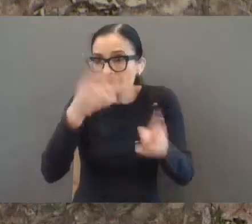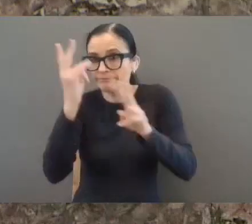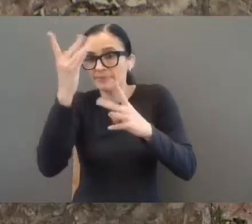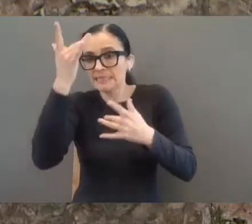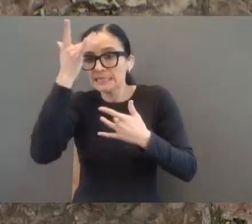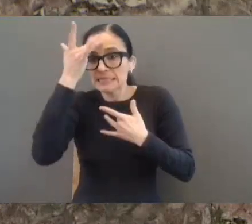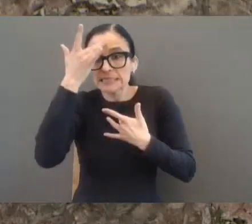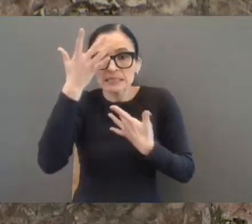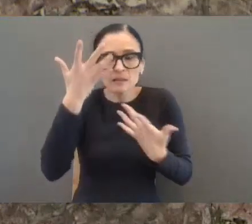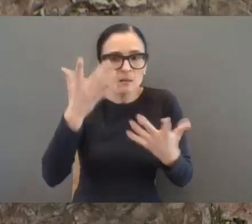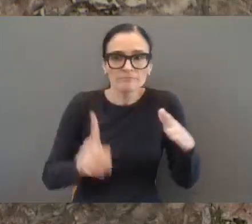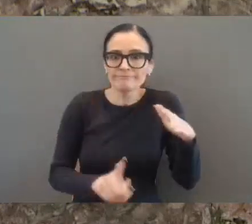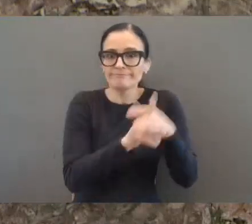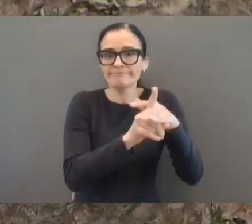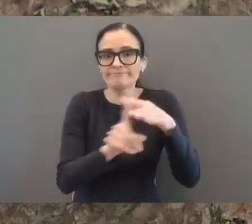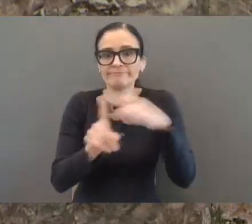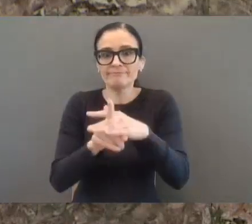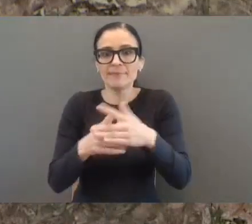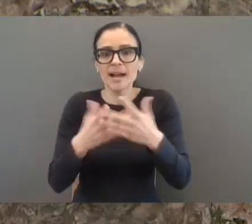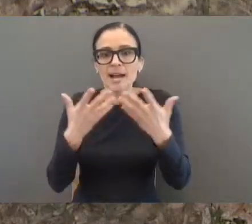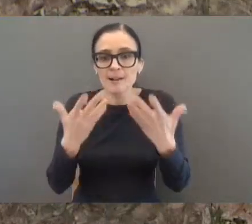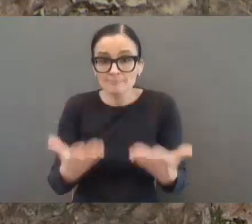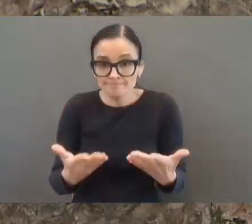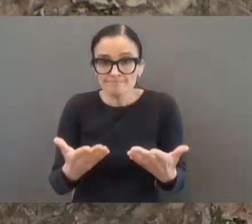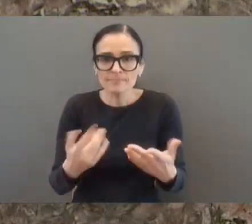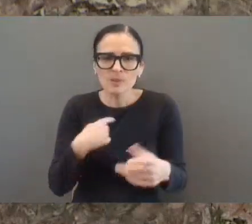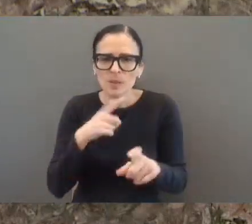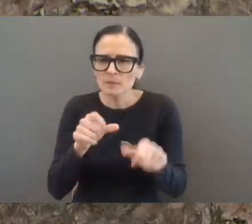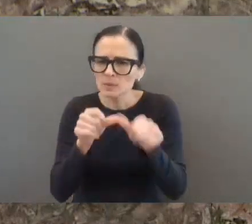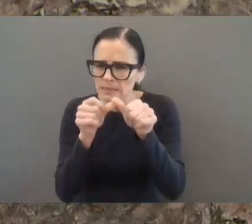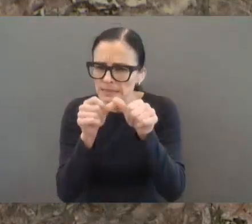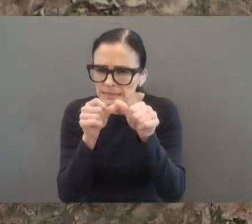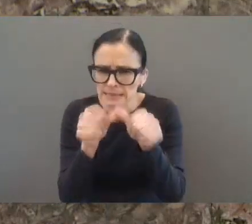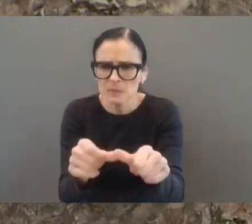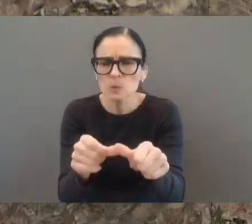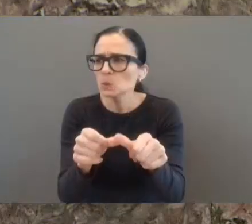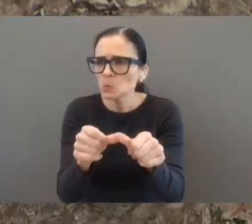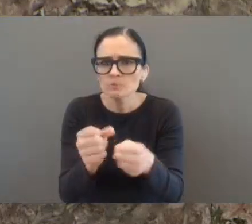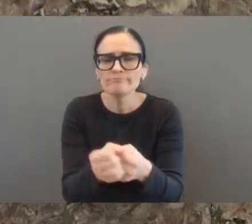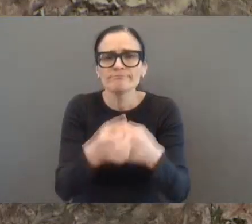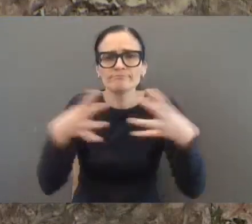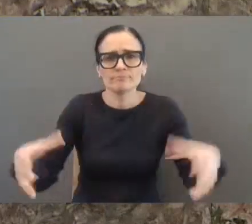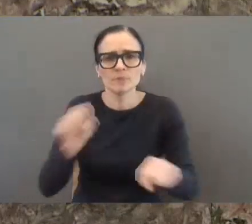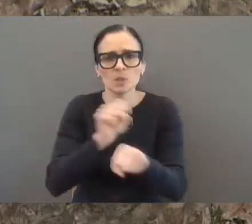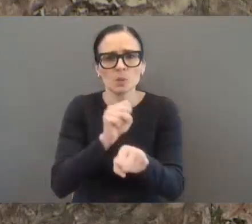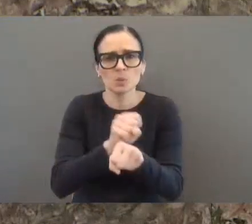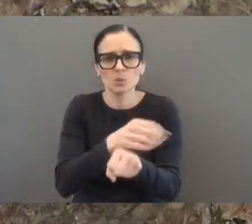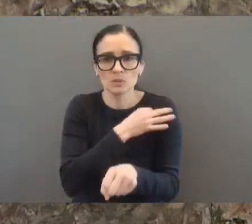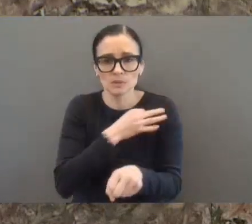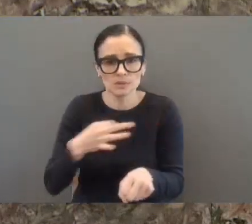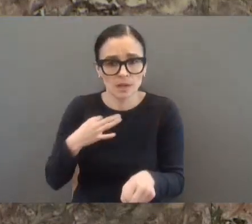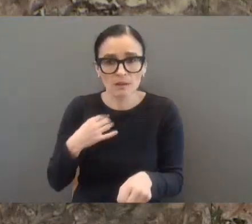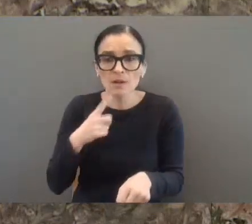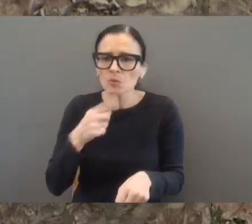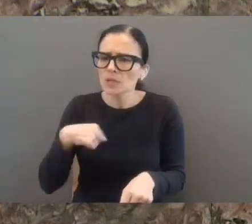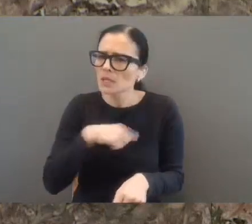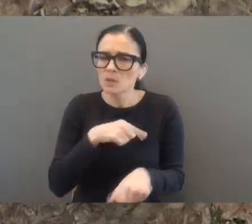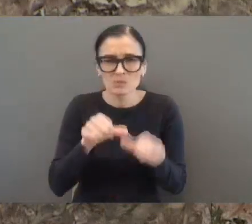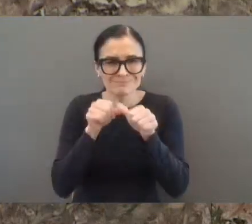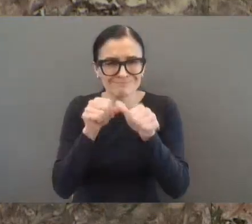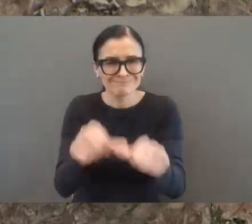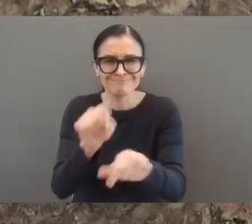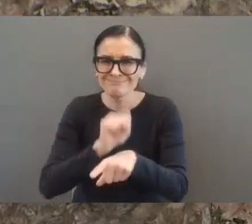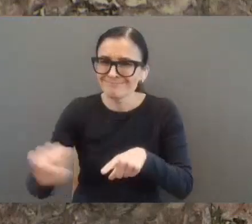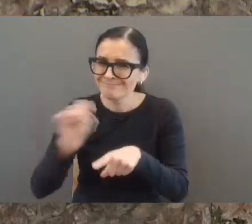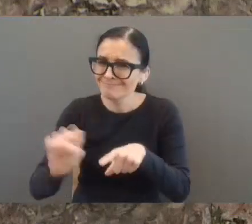need to continue to build this workforce, Mr. Speaker, we are going to continue to do this work. I understand, as a member